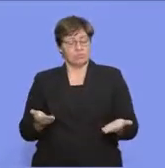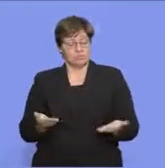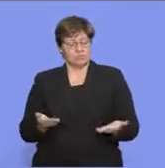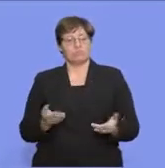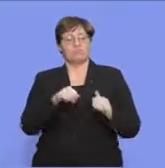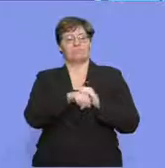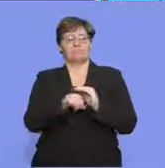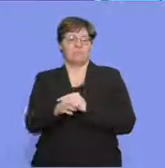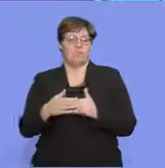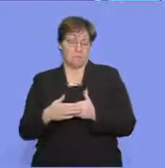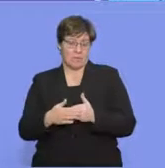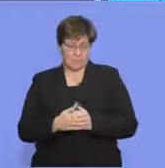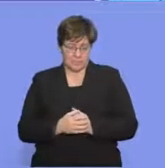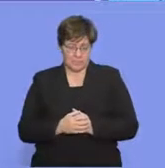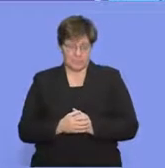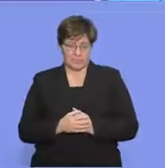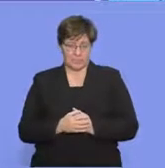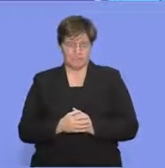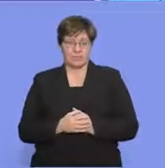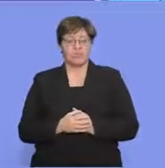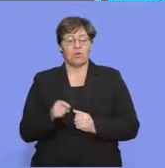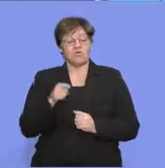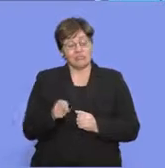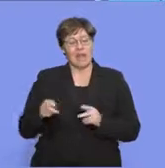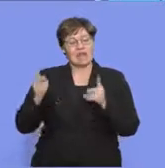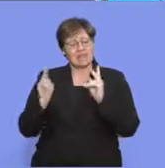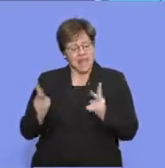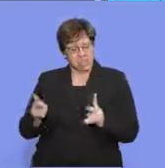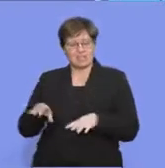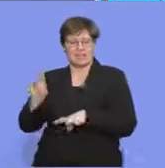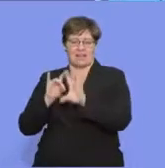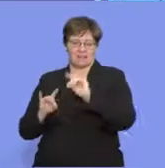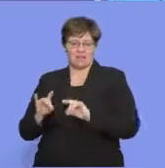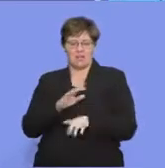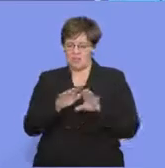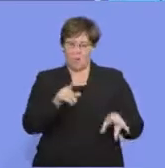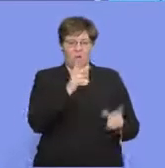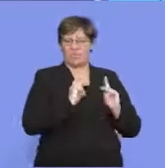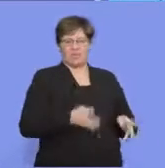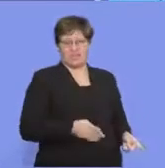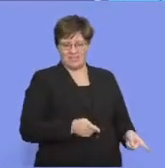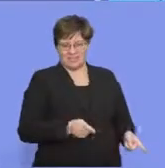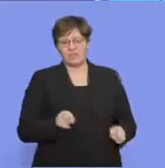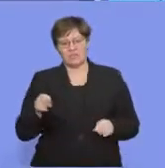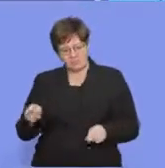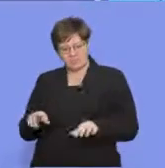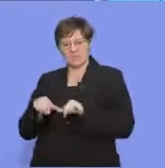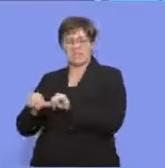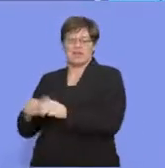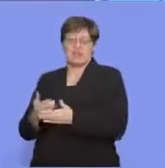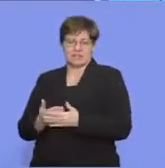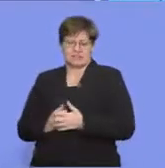So in other words, there it's nature selecting the characteristics, and that then allows the organisms to